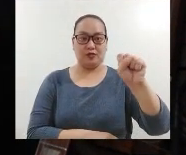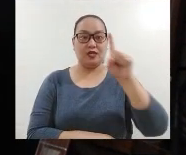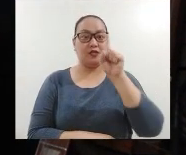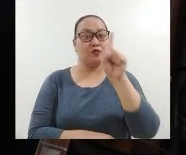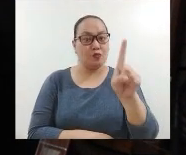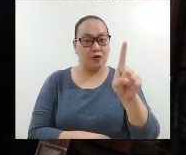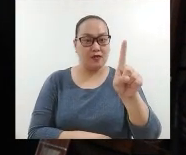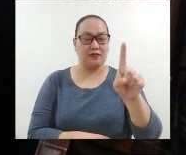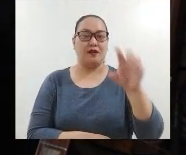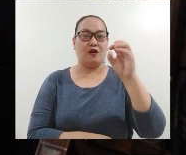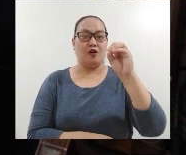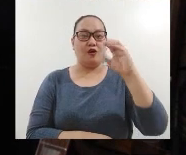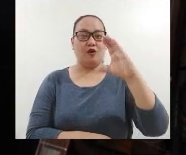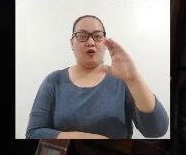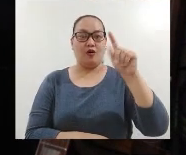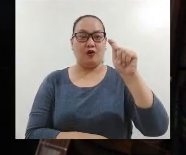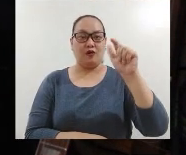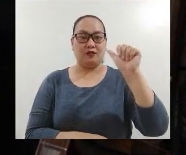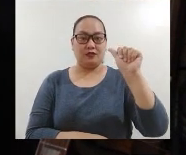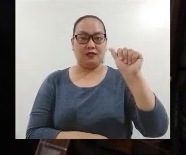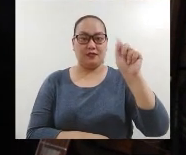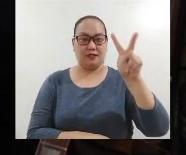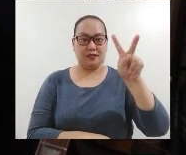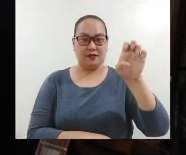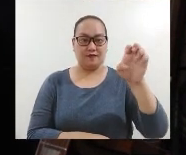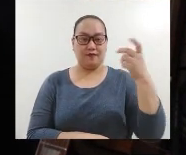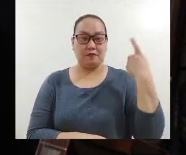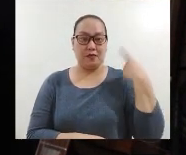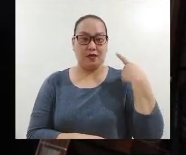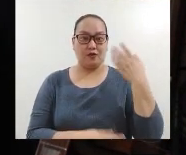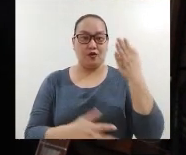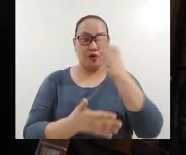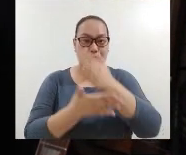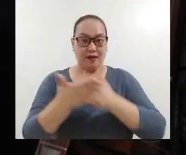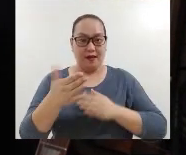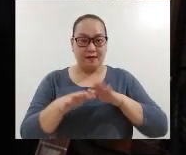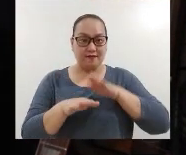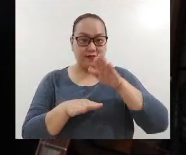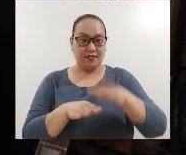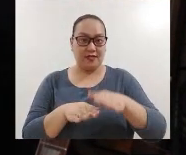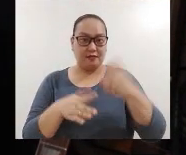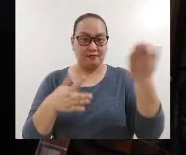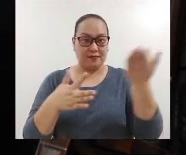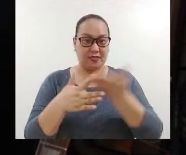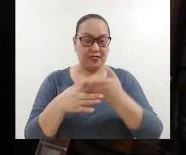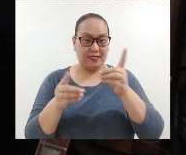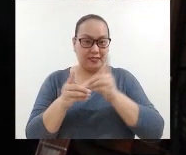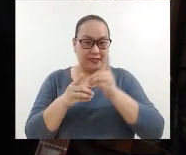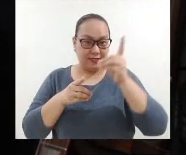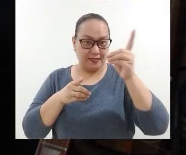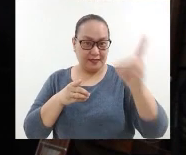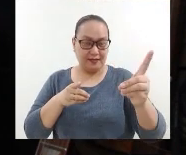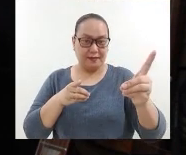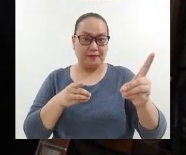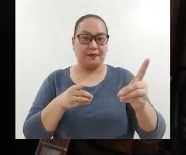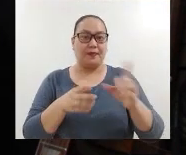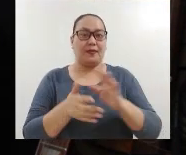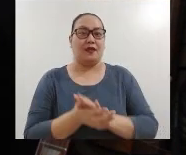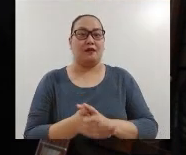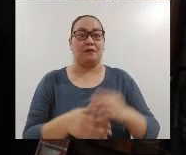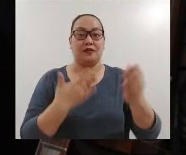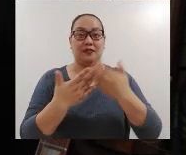octave, which have half step distance or interval in between. Upang madali